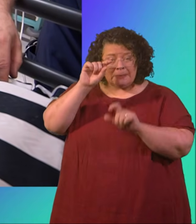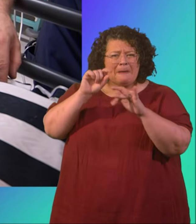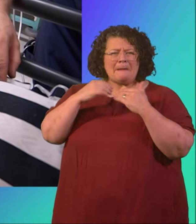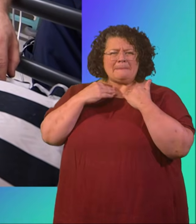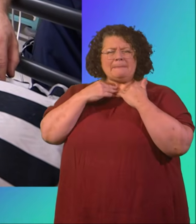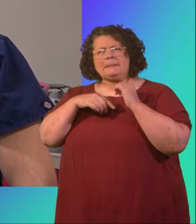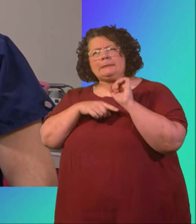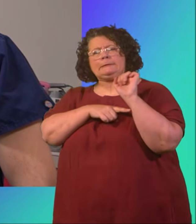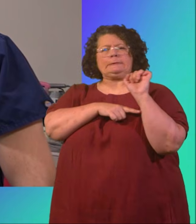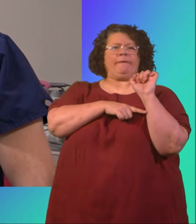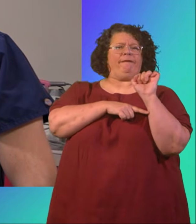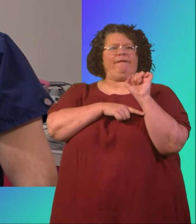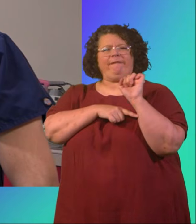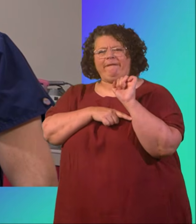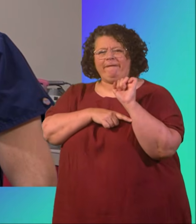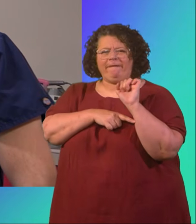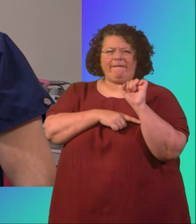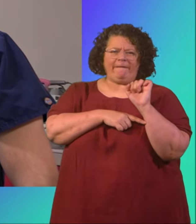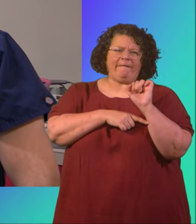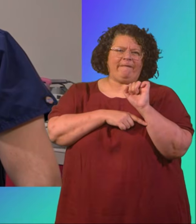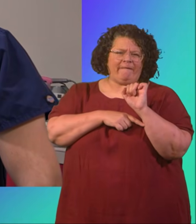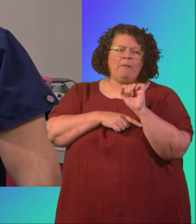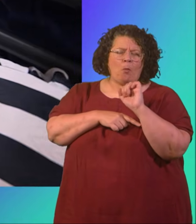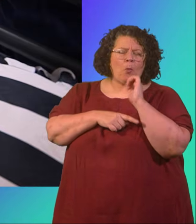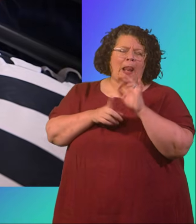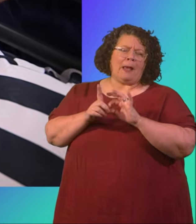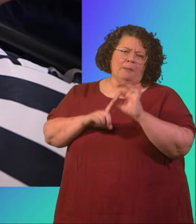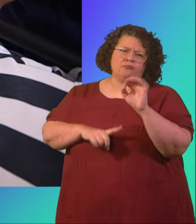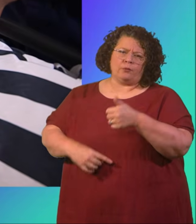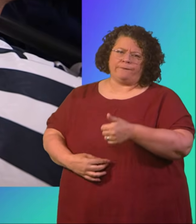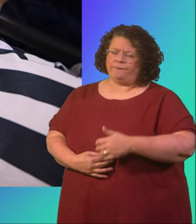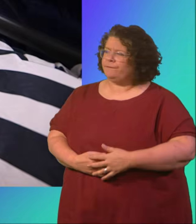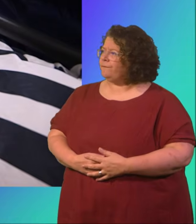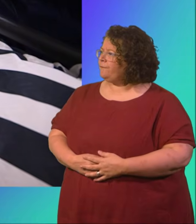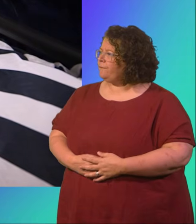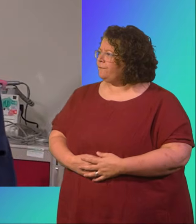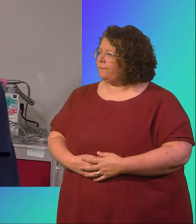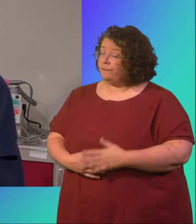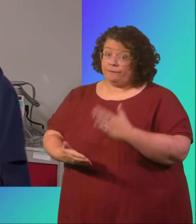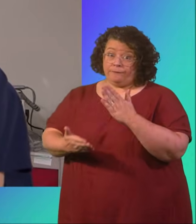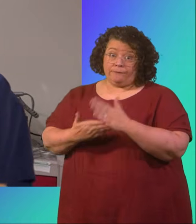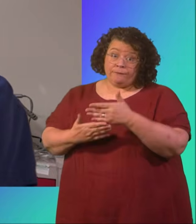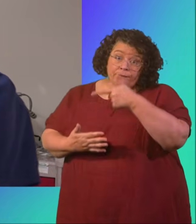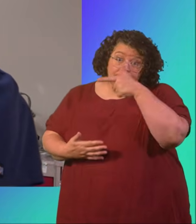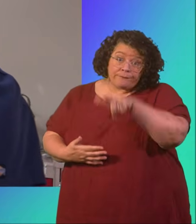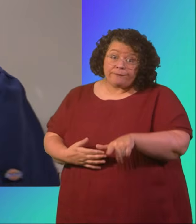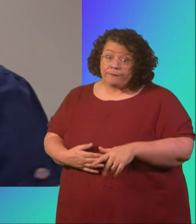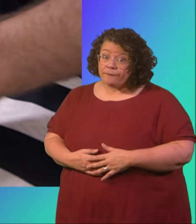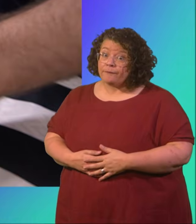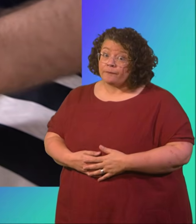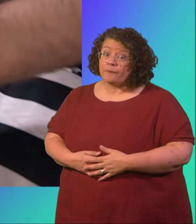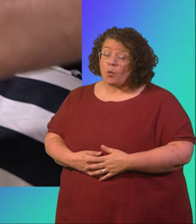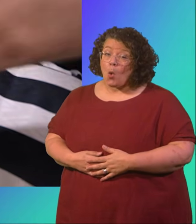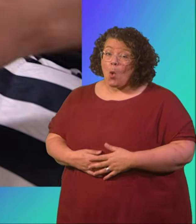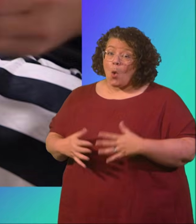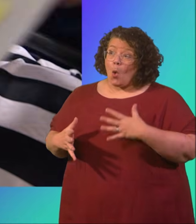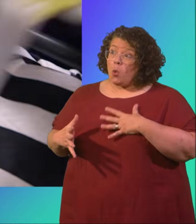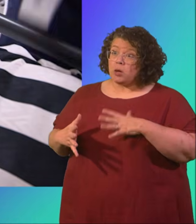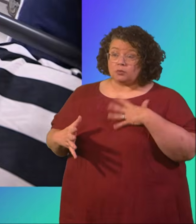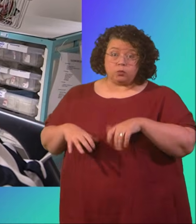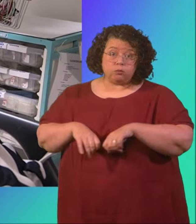sore for the next few days, but I think it's going to gradually get a bit better after that. It's been a lucky escape for Ryan. Feels like a